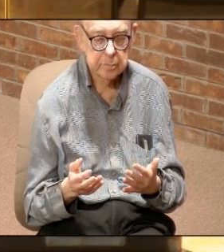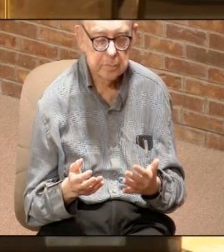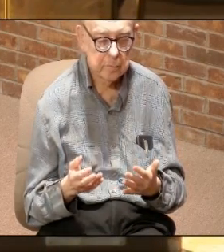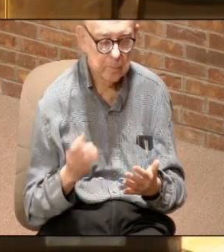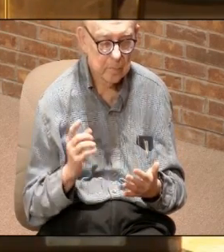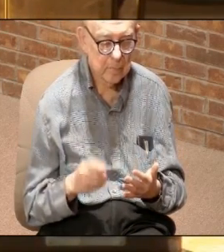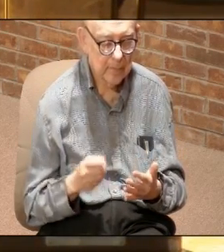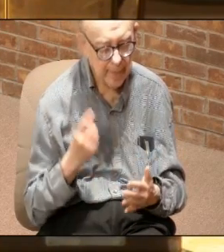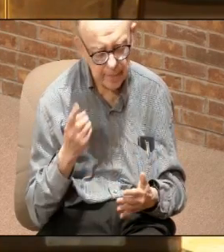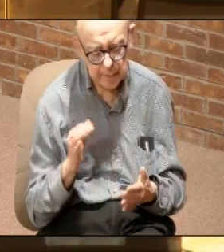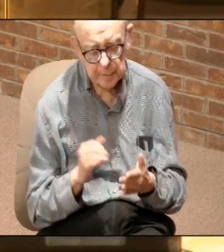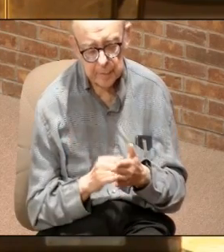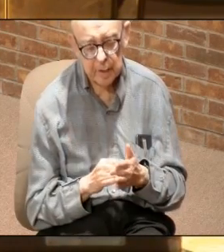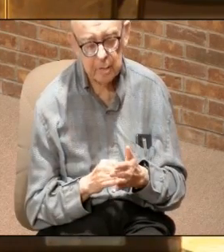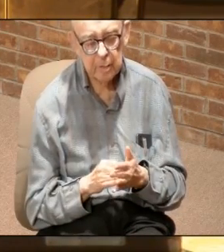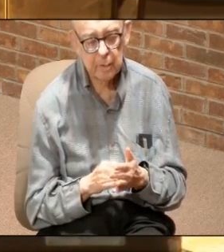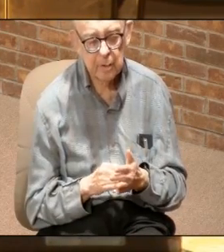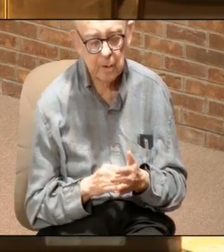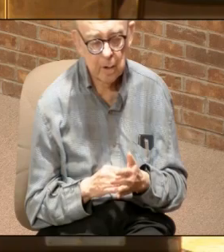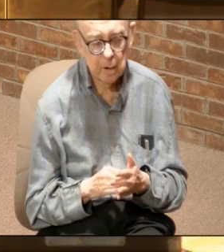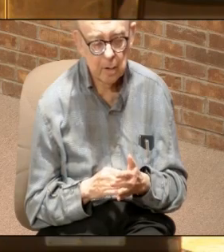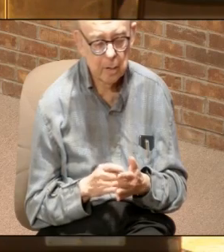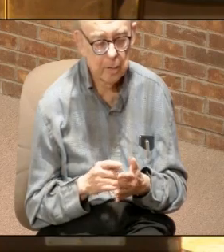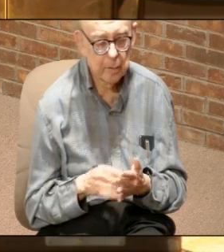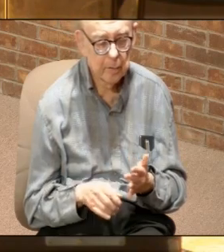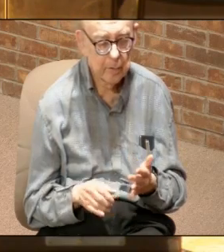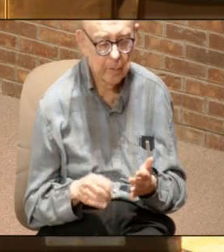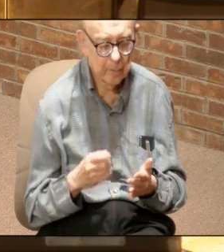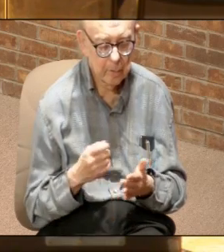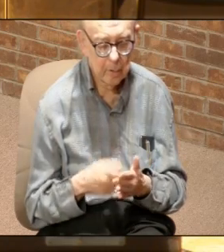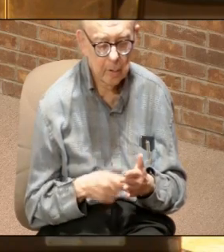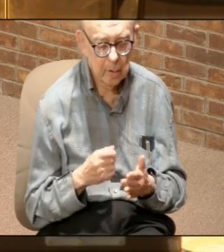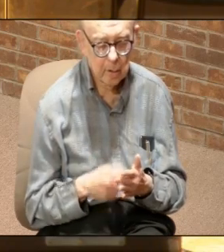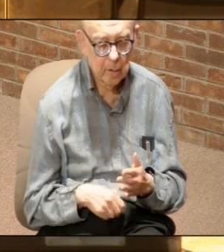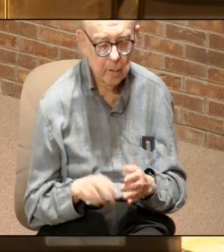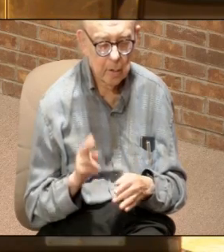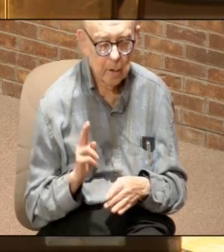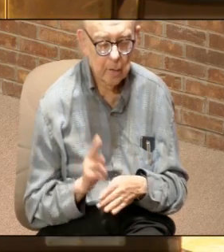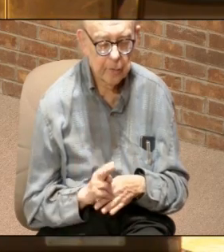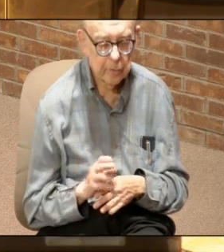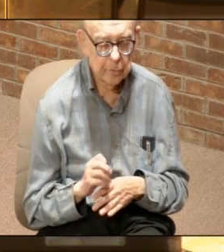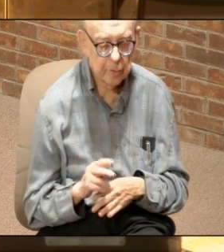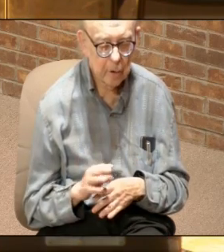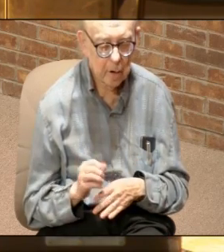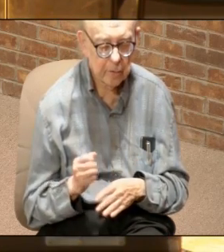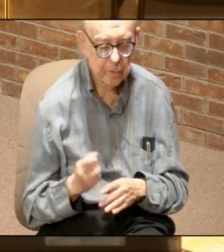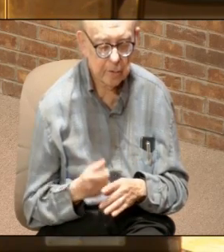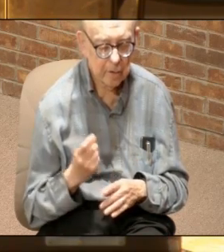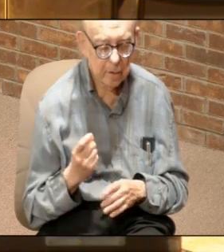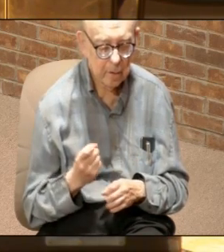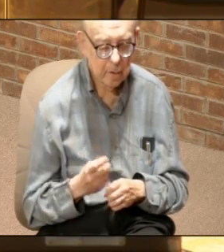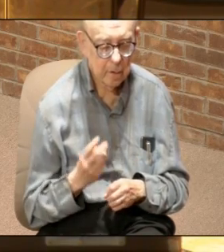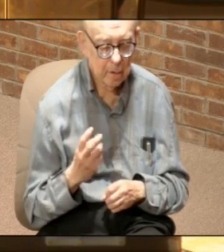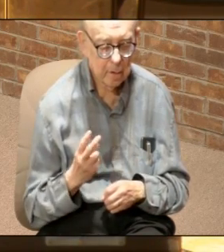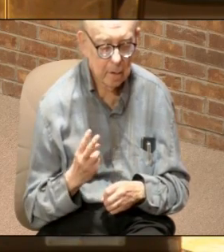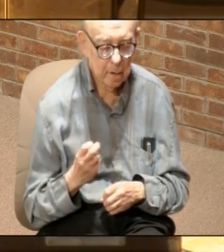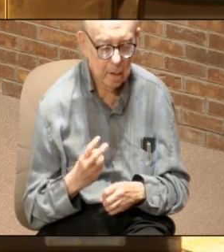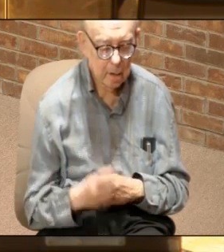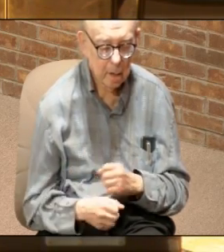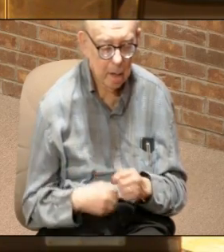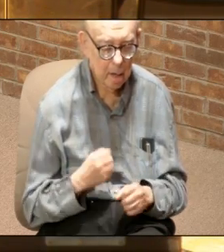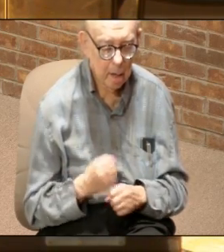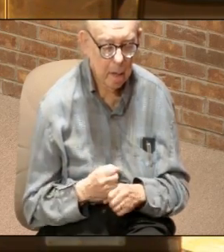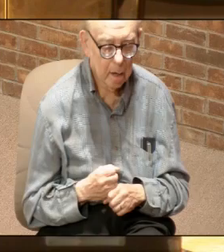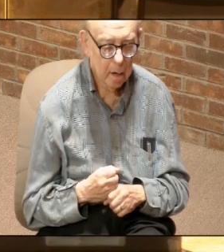you just think about it. What was it? Prices of used cars last year or the last 2 years. The